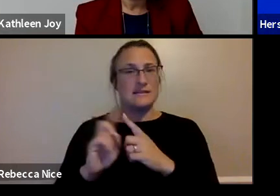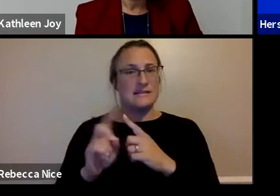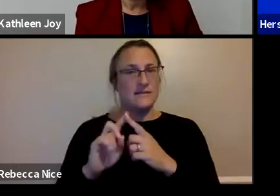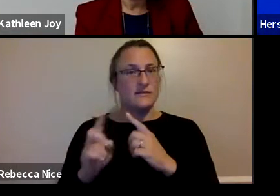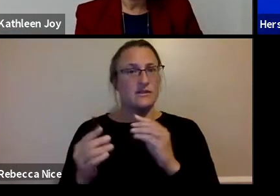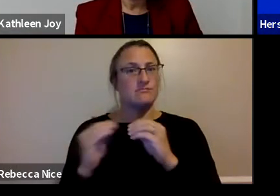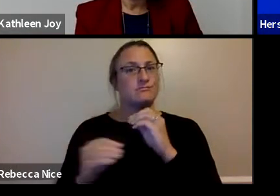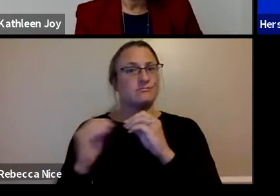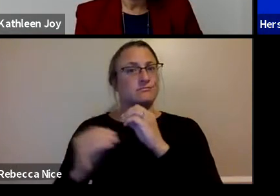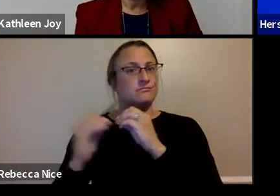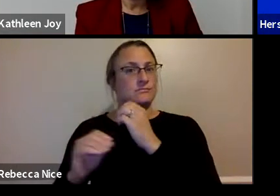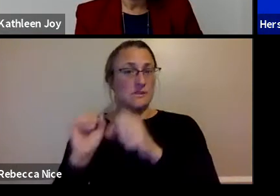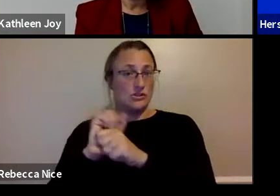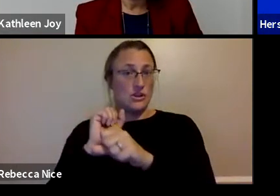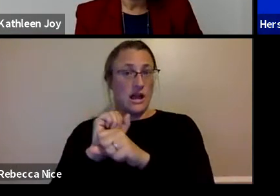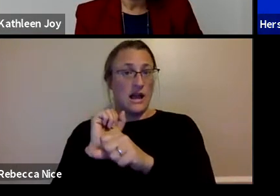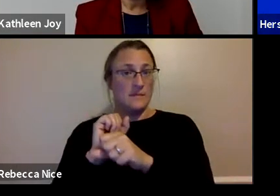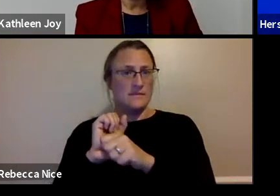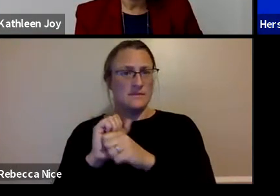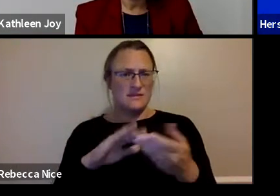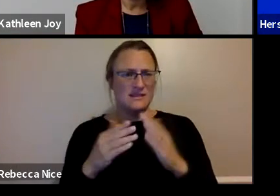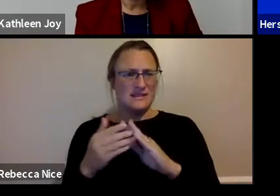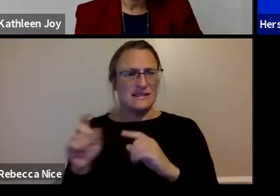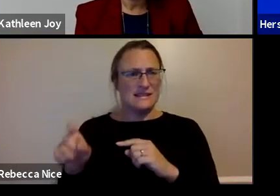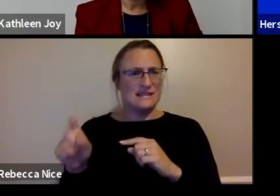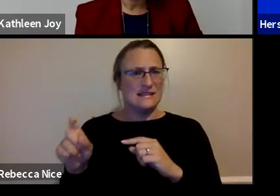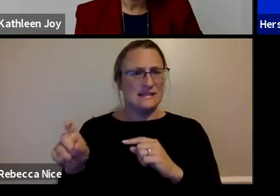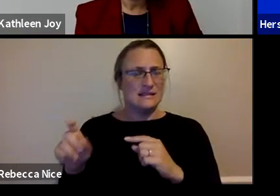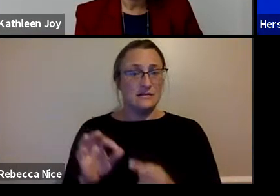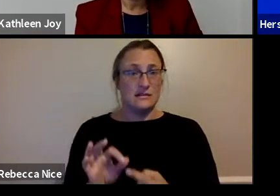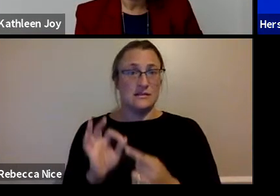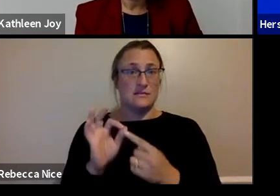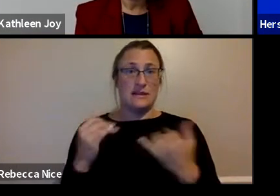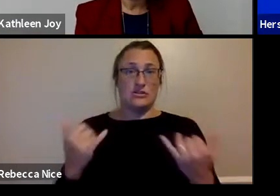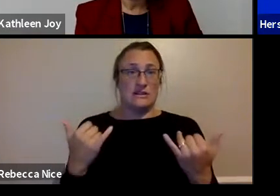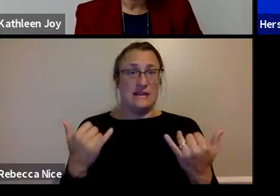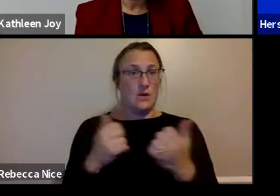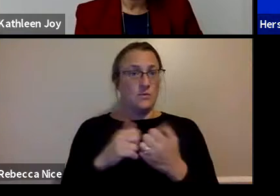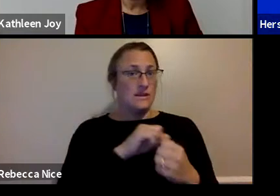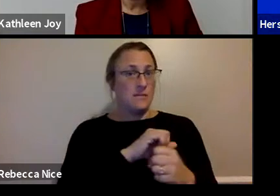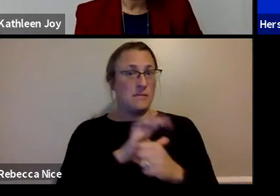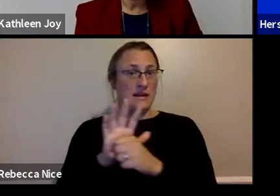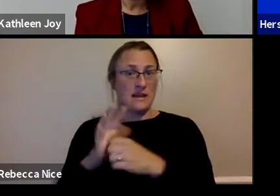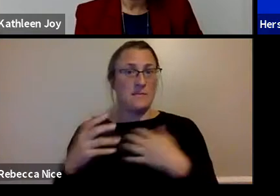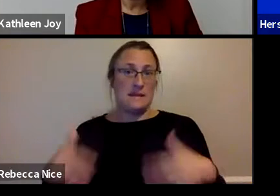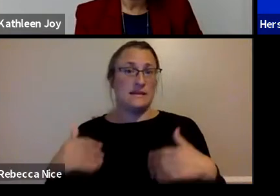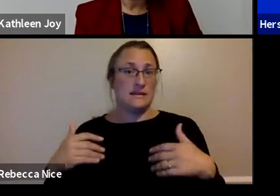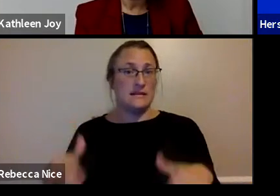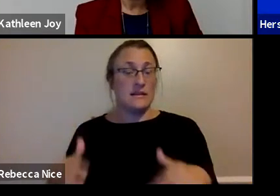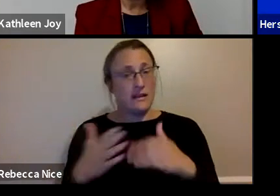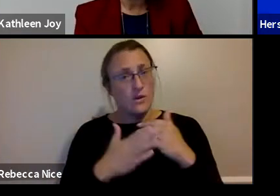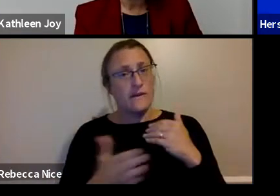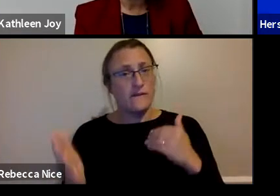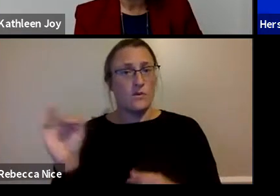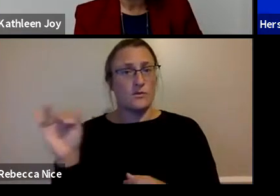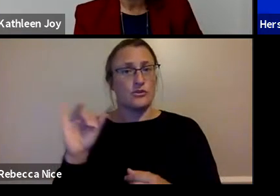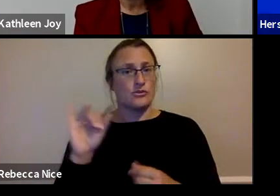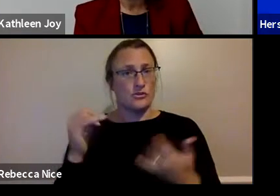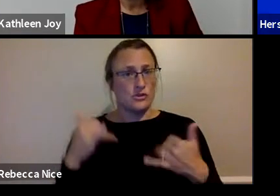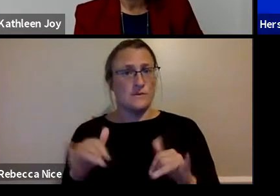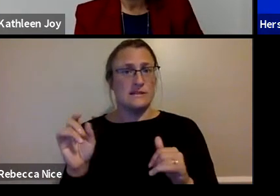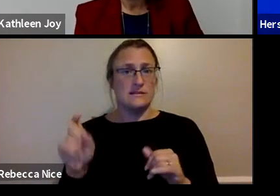create, the city needs it, especially during this time with the pandemic and going forward. I think that